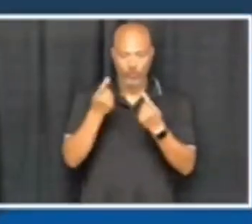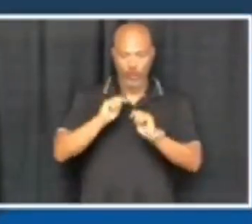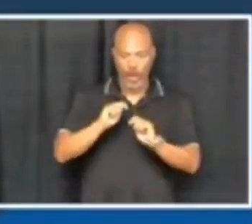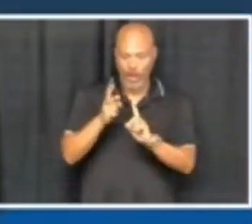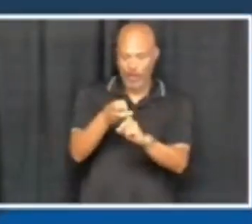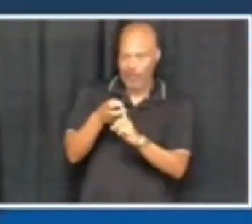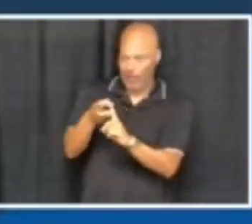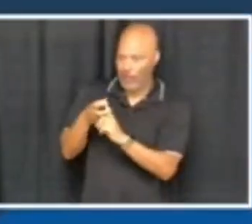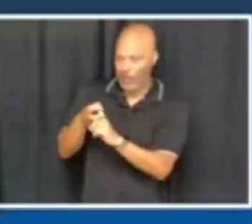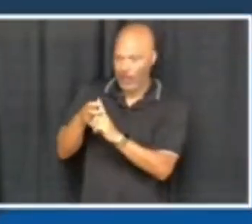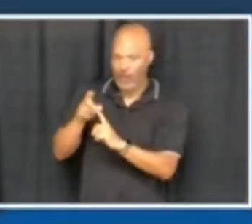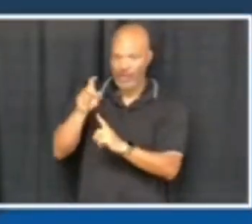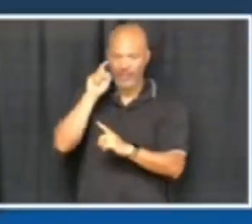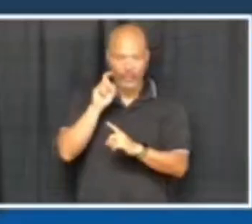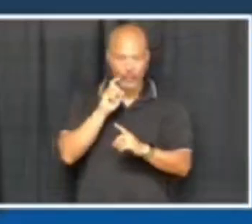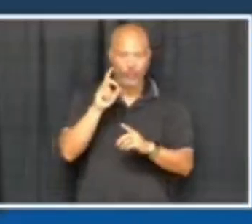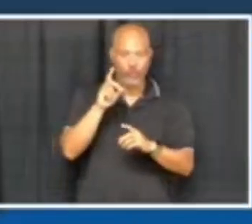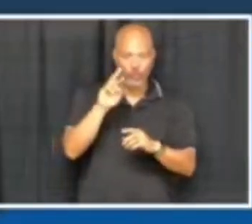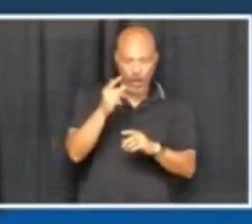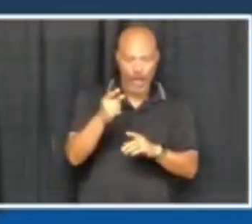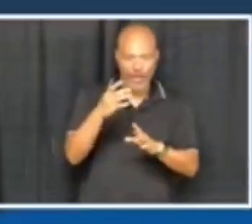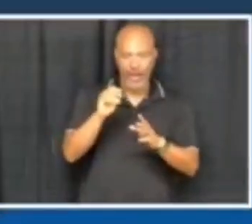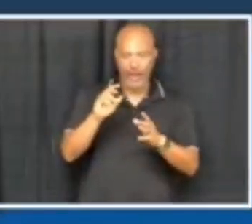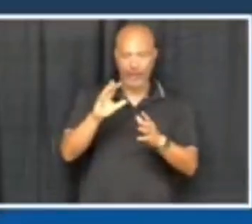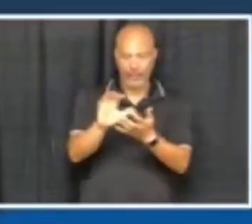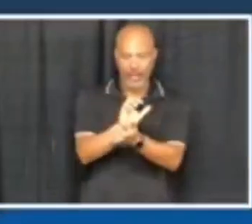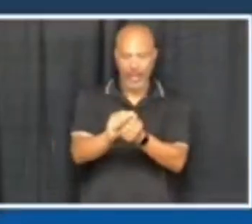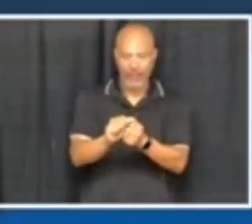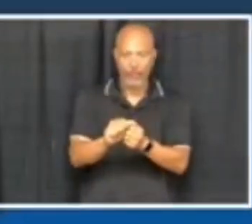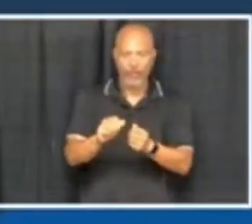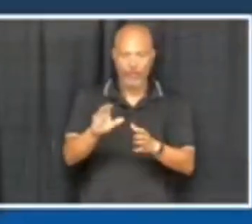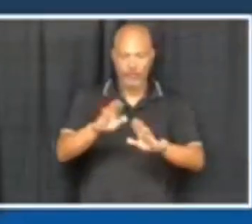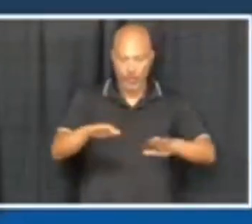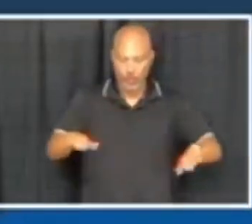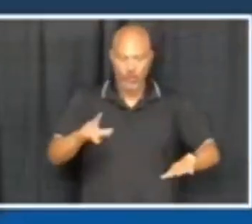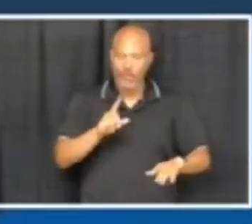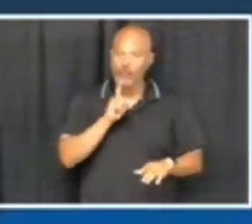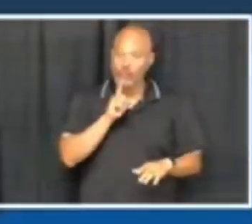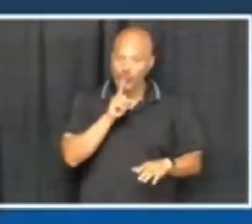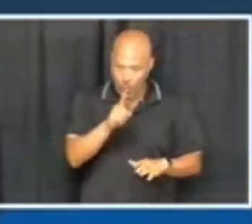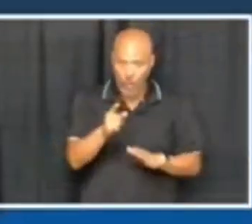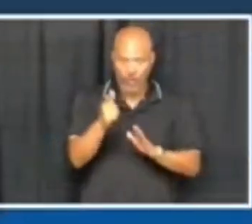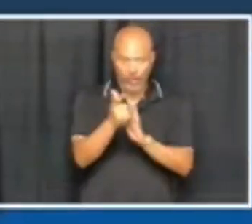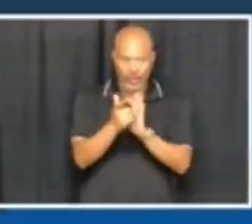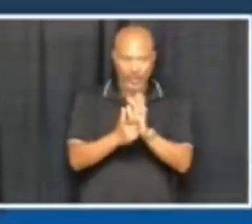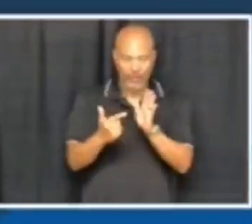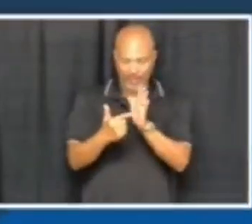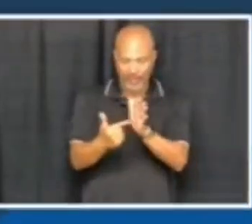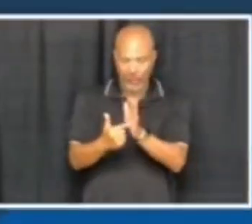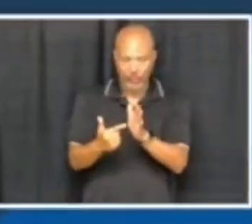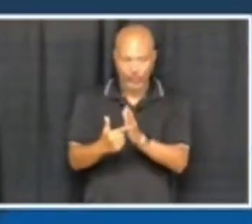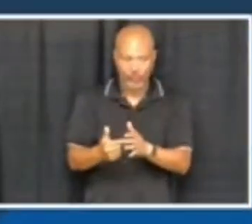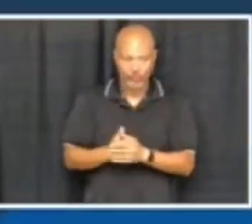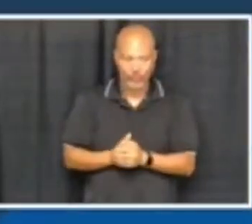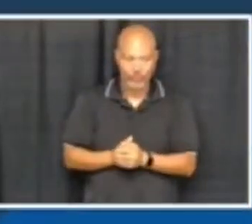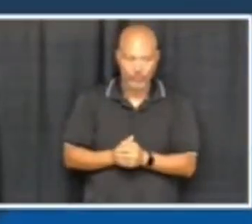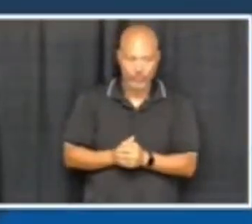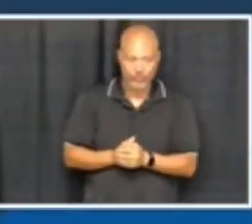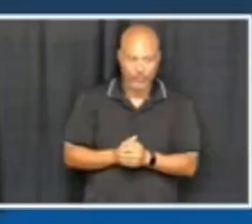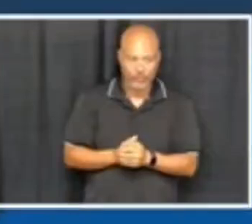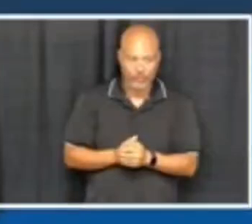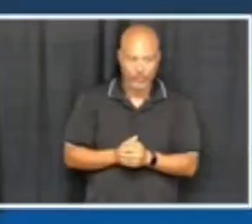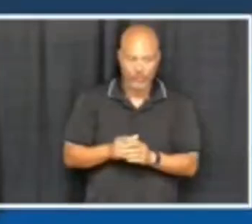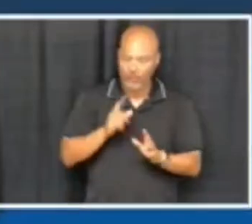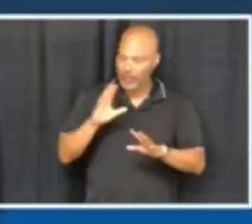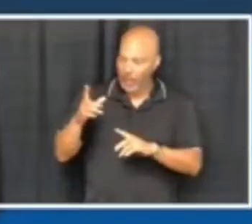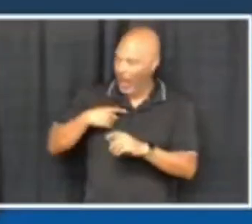indoctrinate, sexualize, drug, and mutilate your children. These are real legal examples. Hang on.